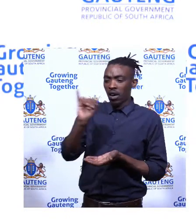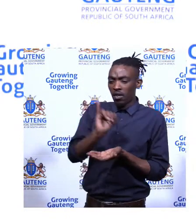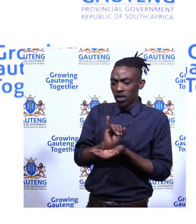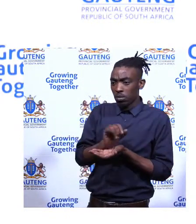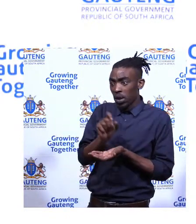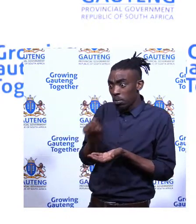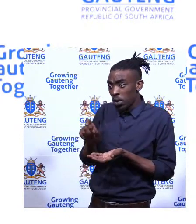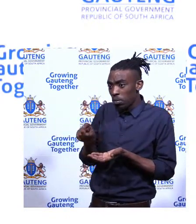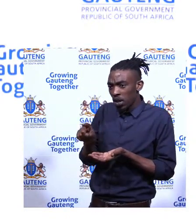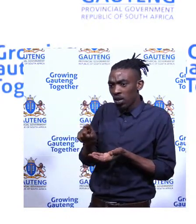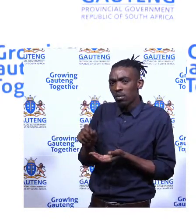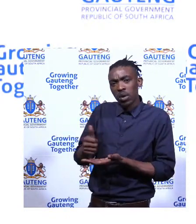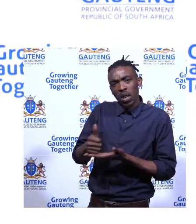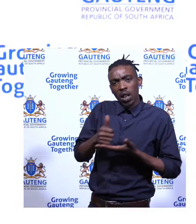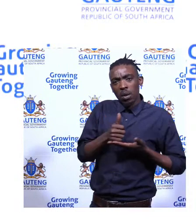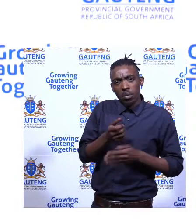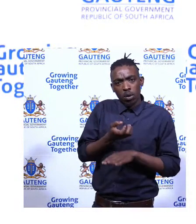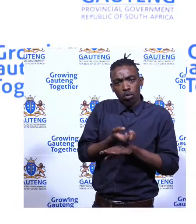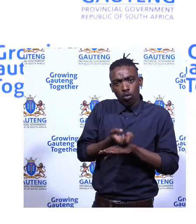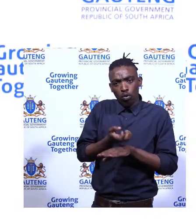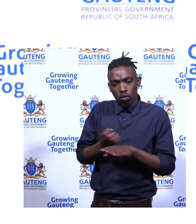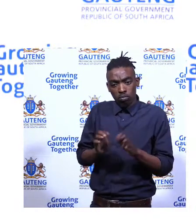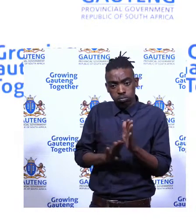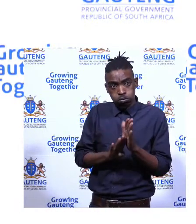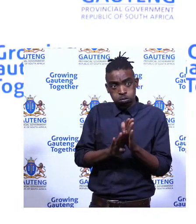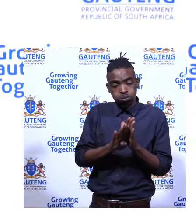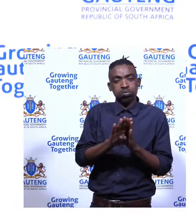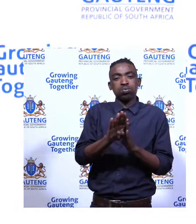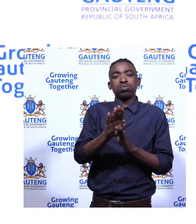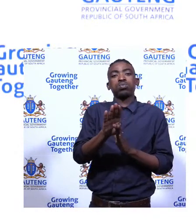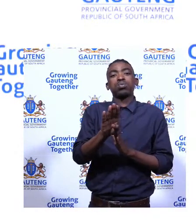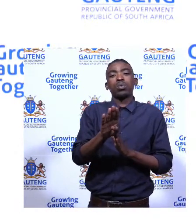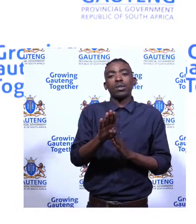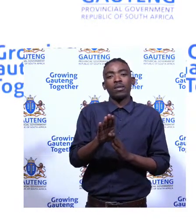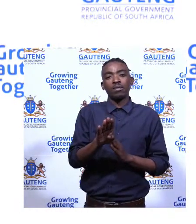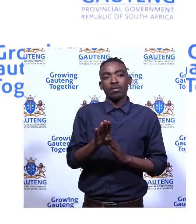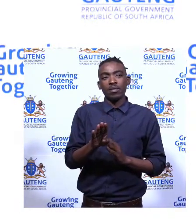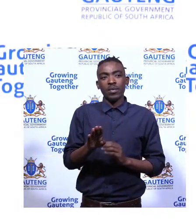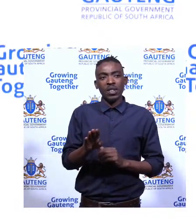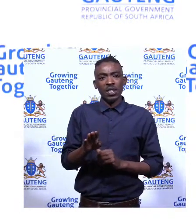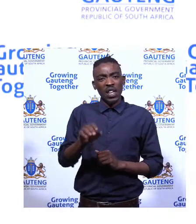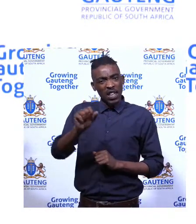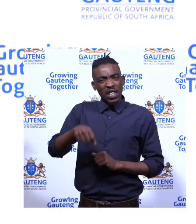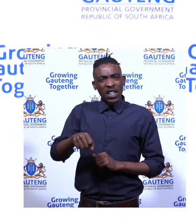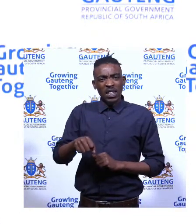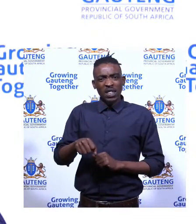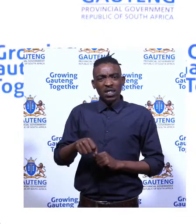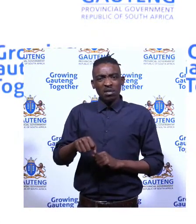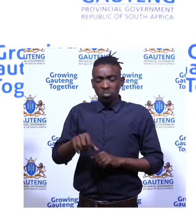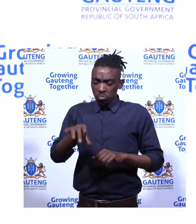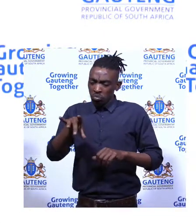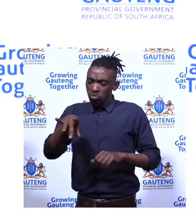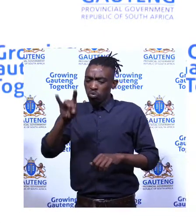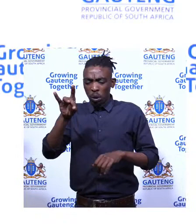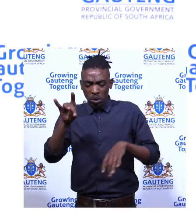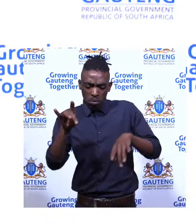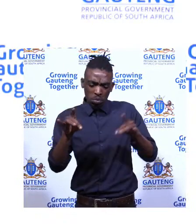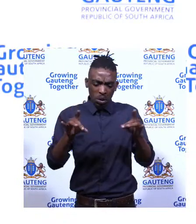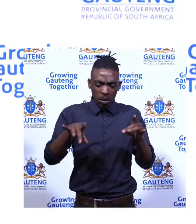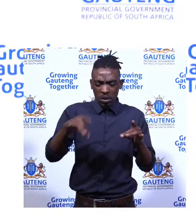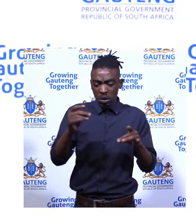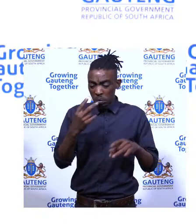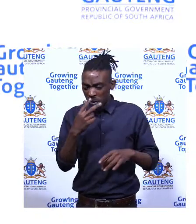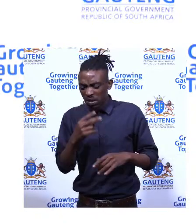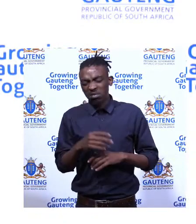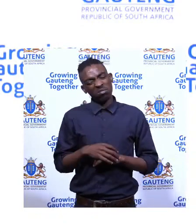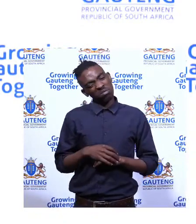economy, the impact of the choices that have to be made are difficult